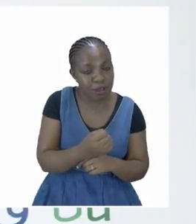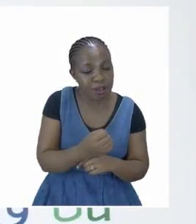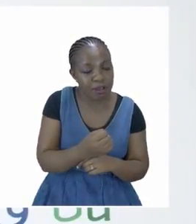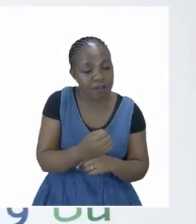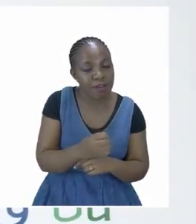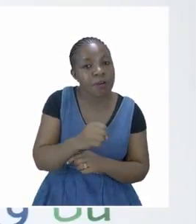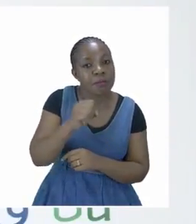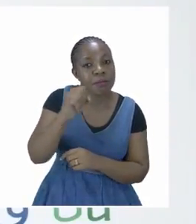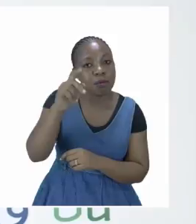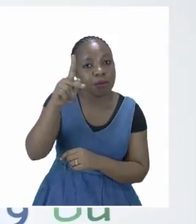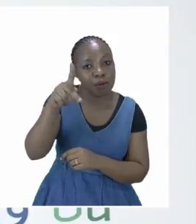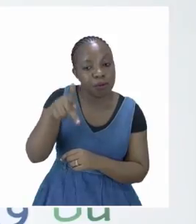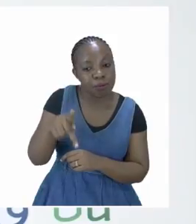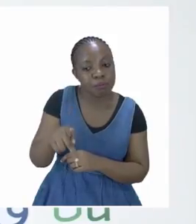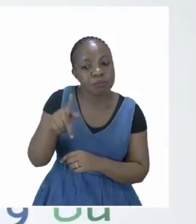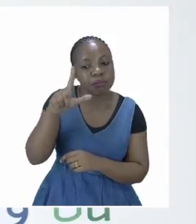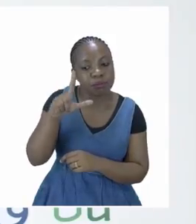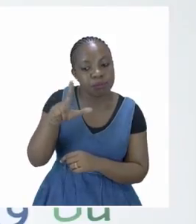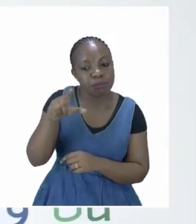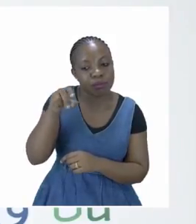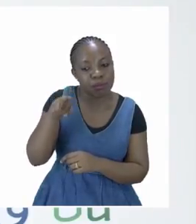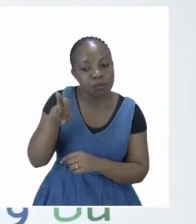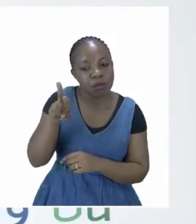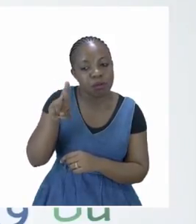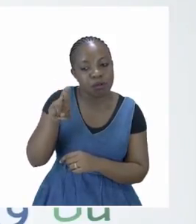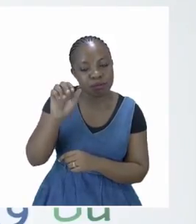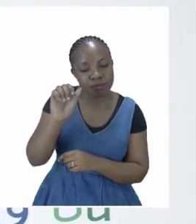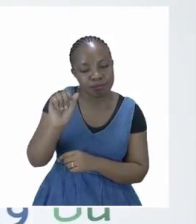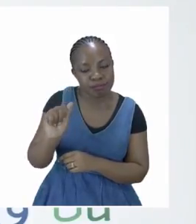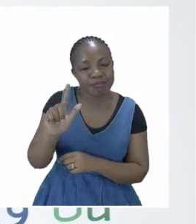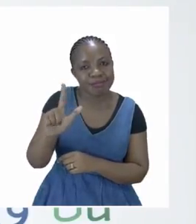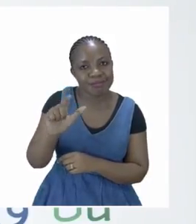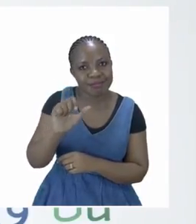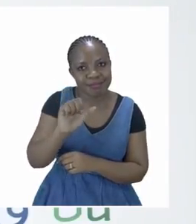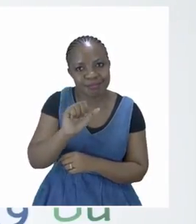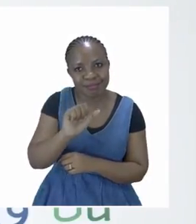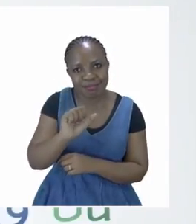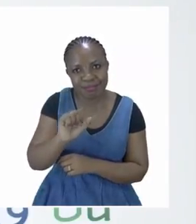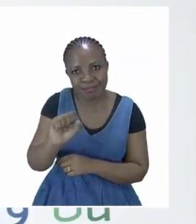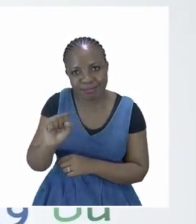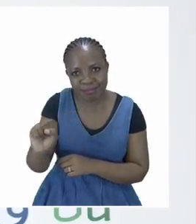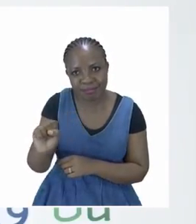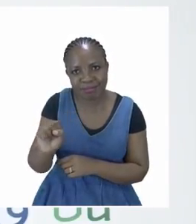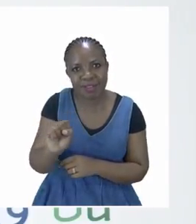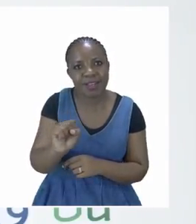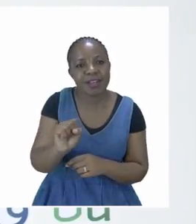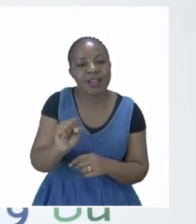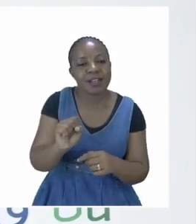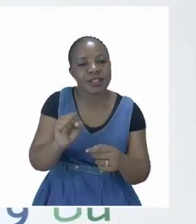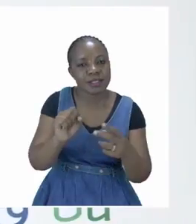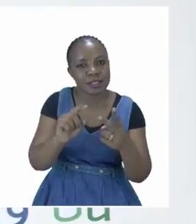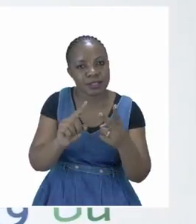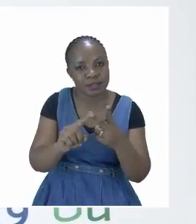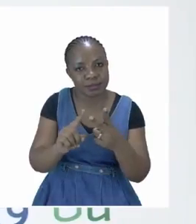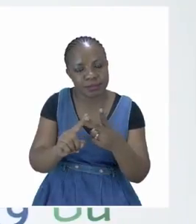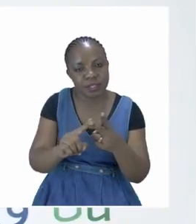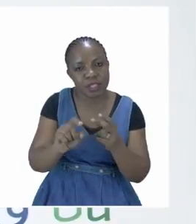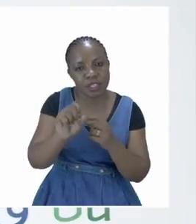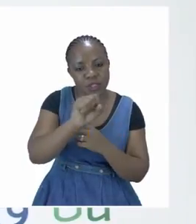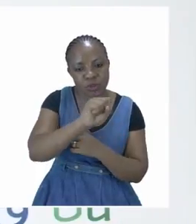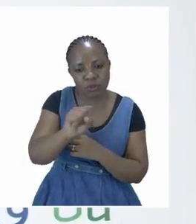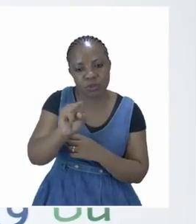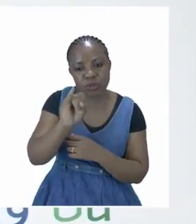on this side. And then we have our singulars on this side. We are going to first read